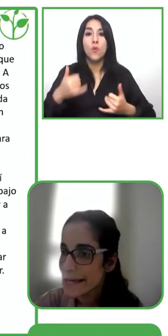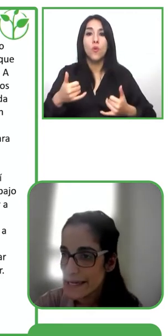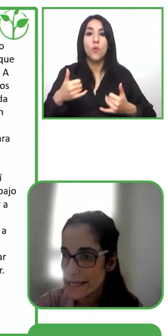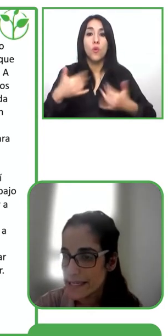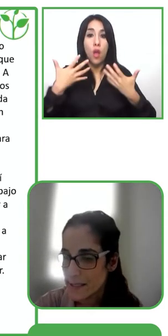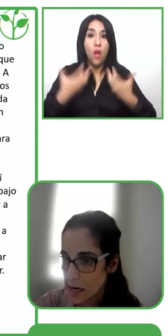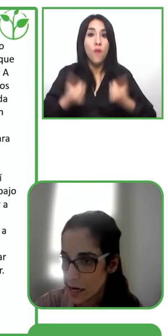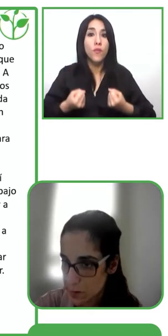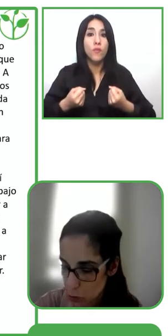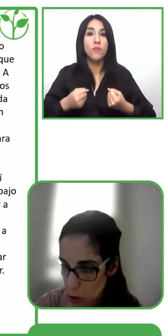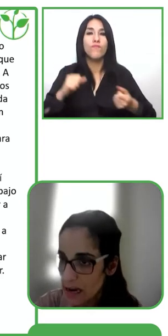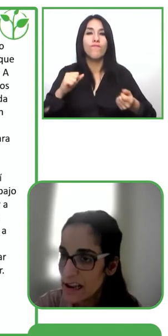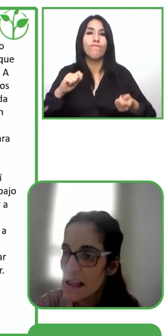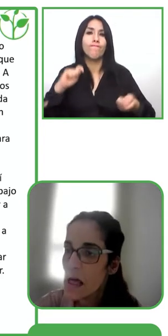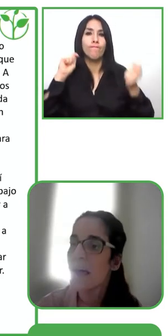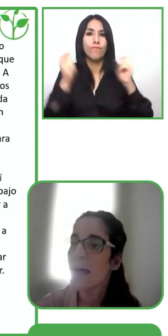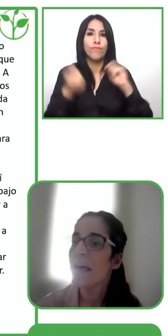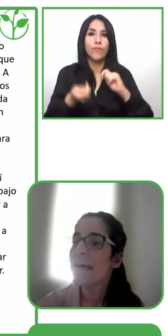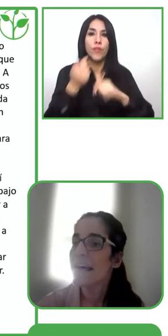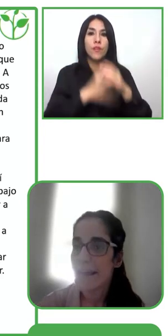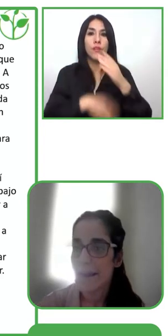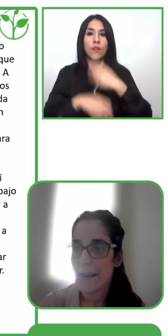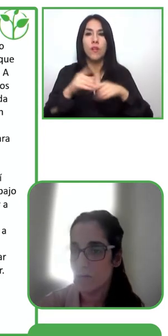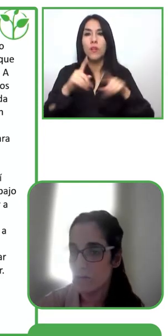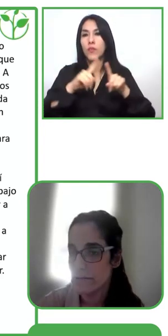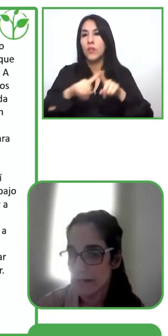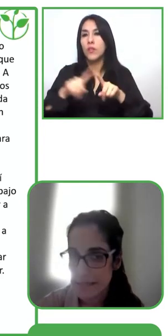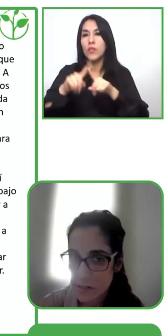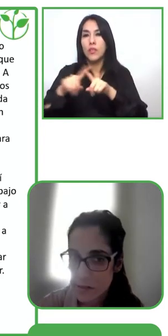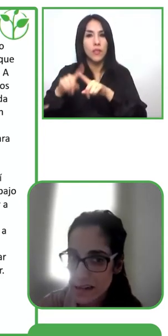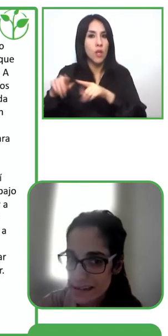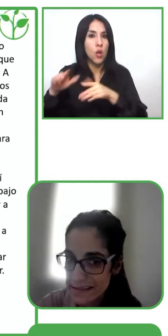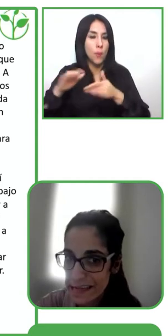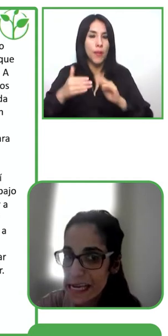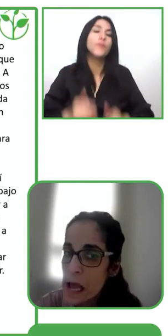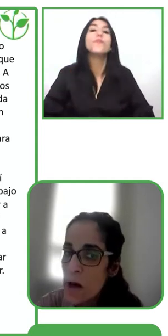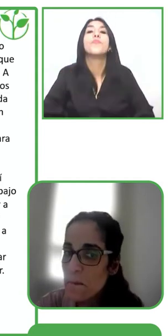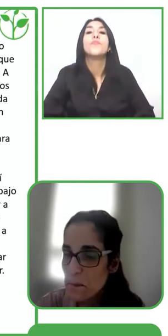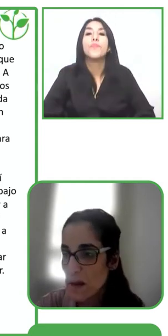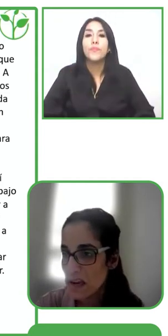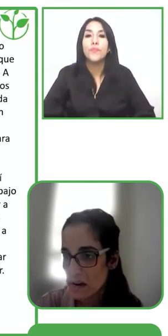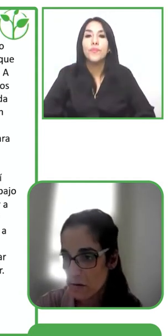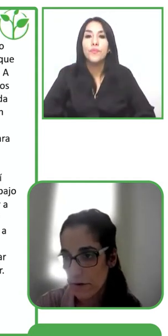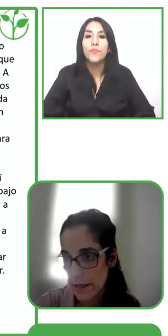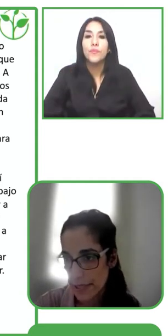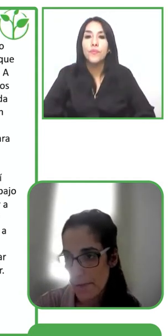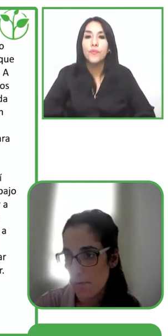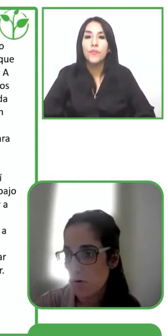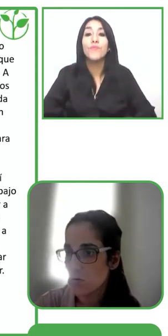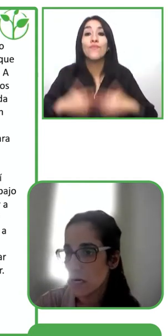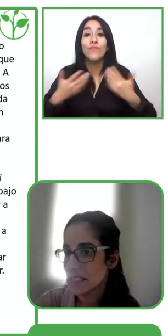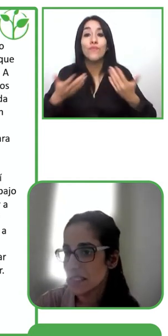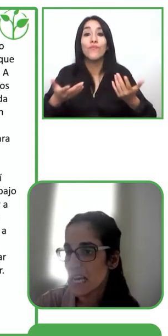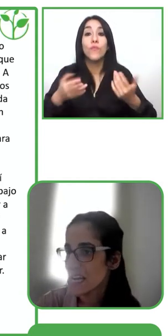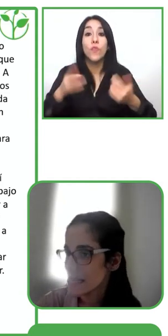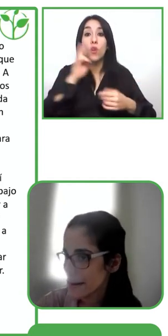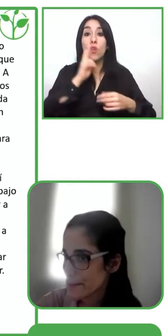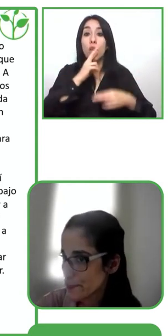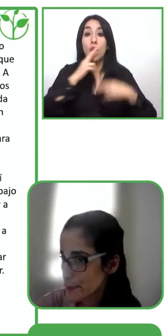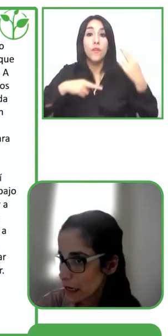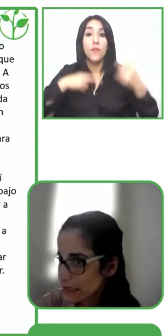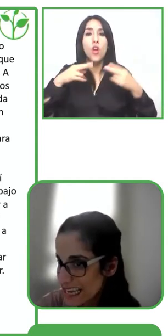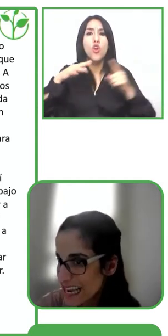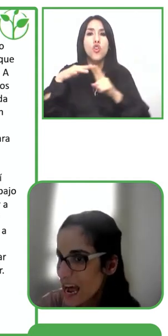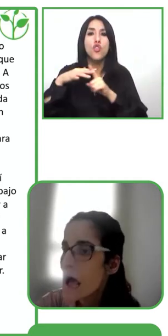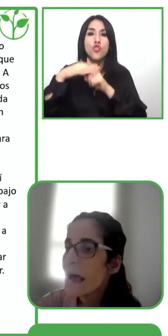with any kind of physical and intellectual disabilities at Universo Santi, because